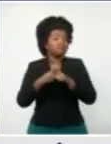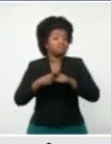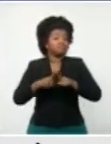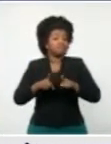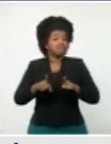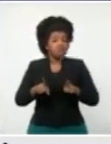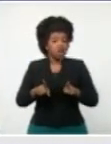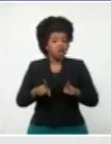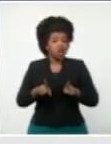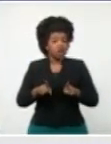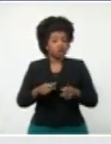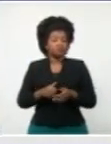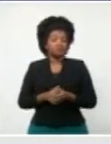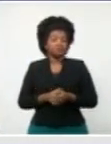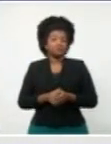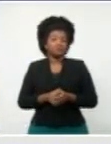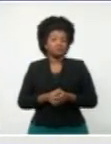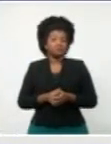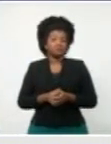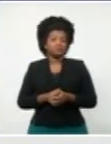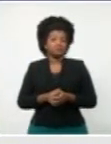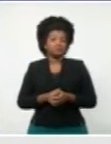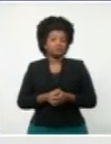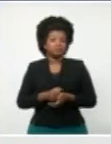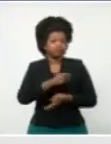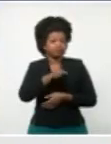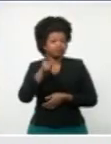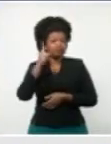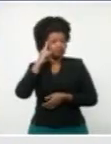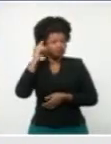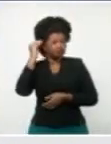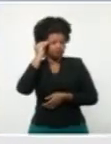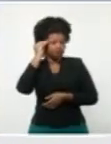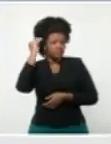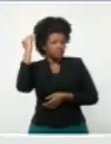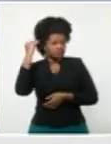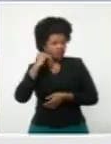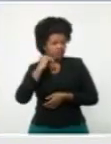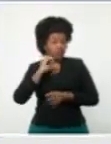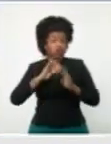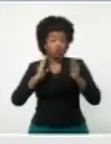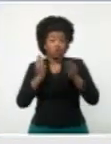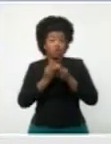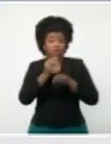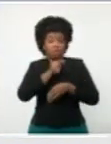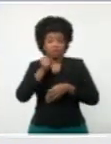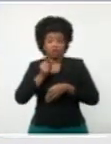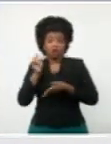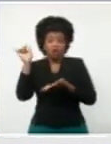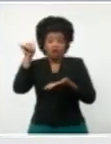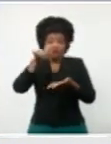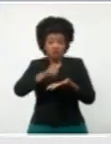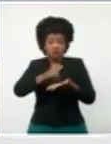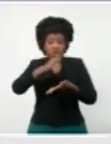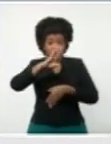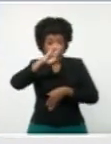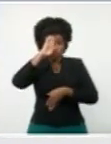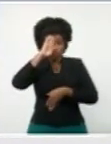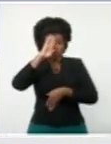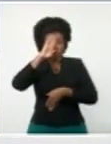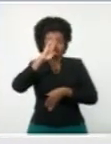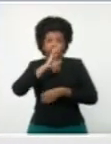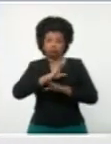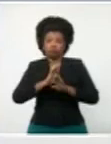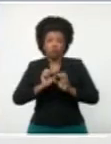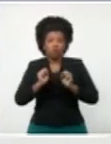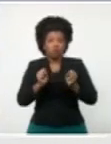are transferred to an isolation center for travelers for 14 days. In those centers, these people